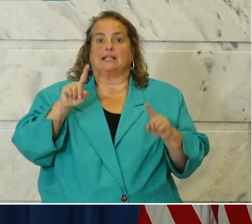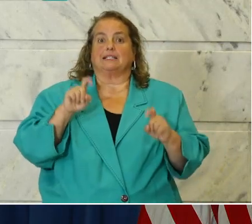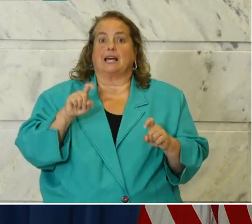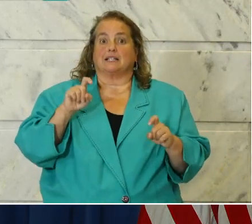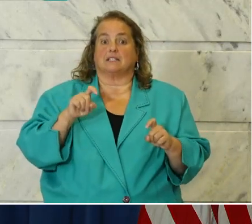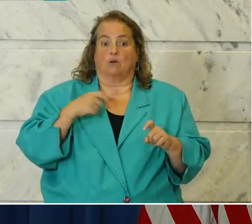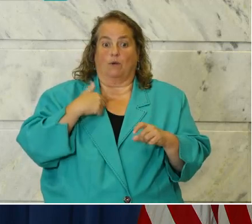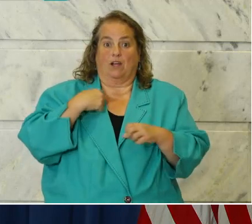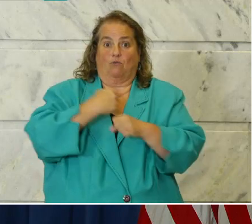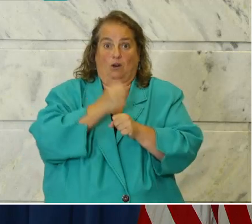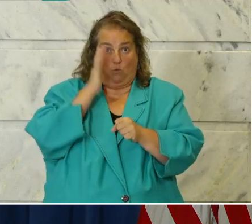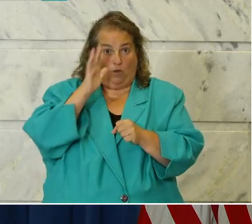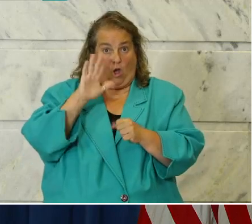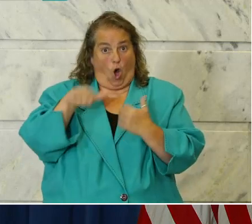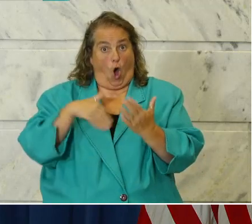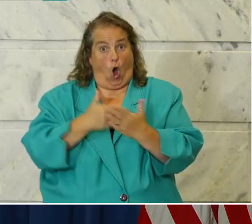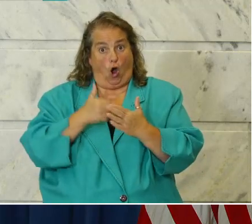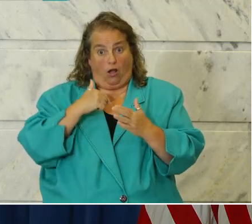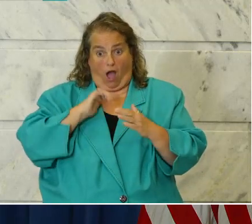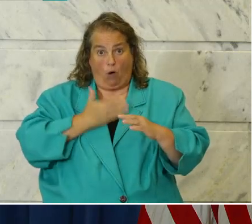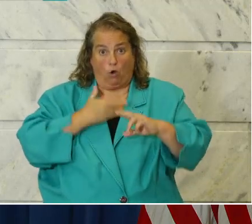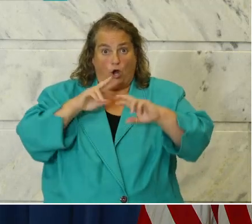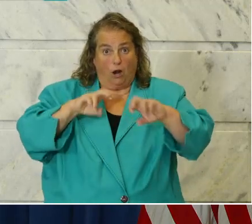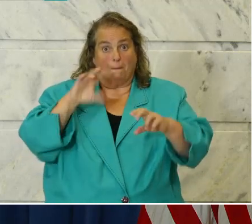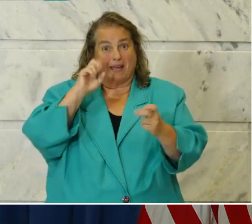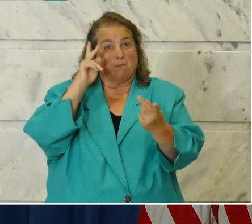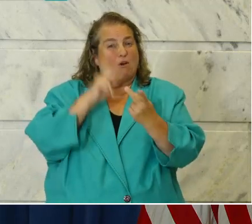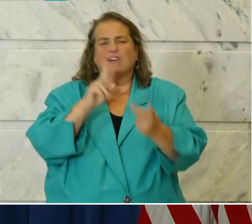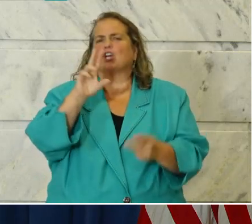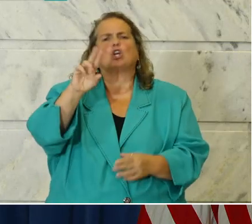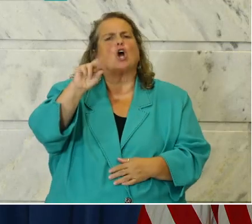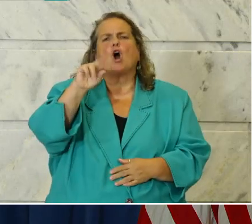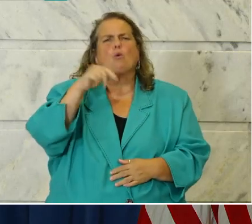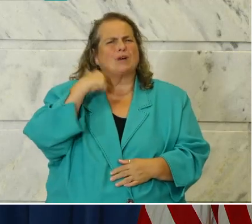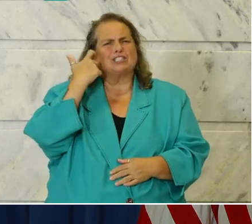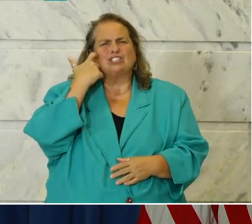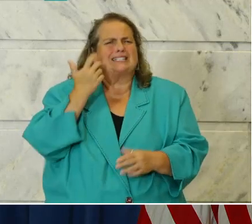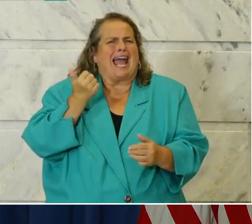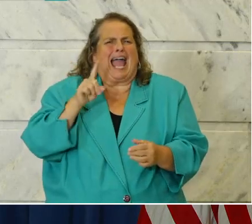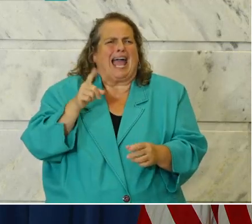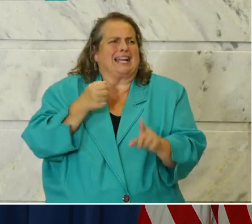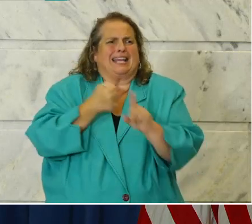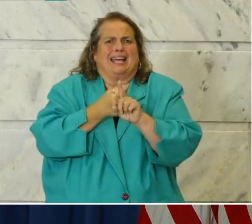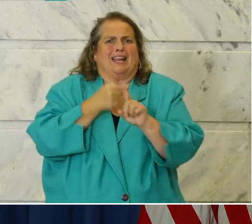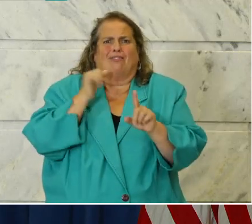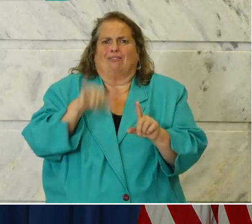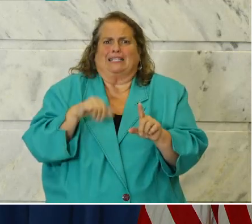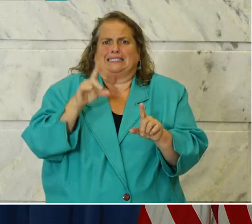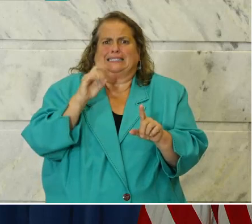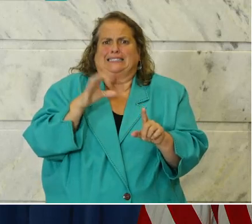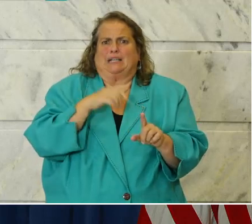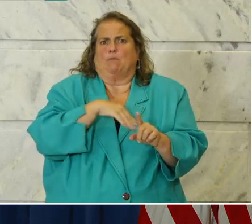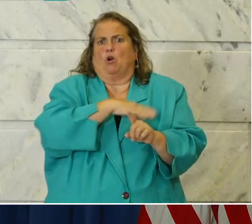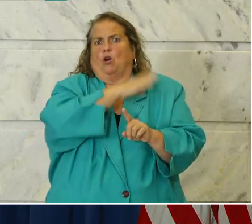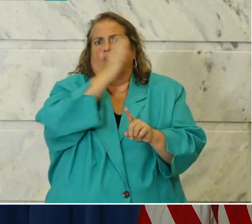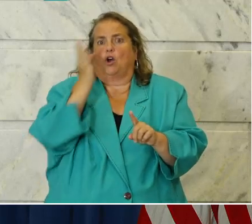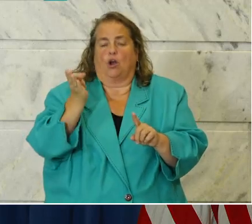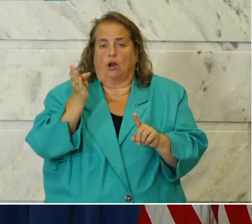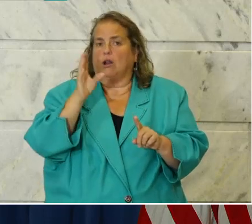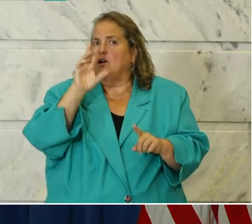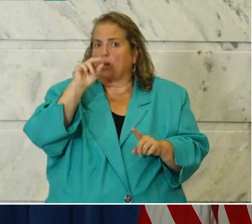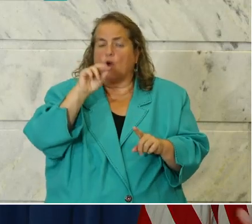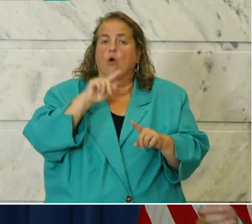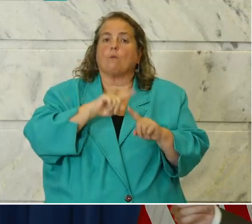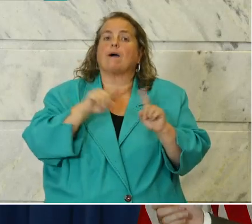No. Of course they're not going to be. But once you reach 30,000 positive cases, are they pretty accurate, and does it tell you where the